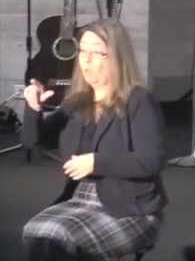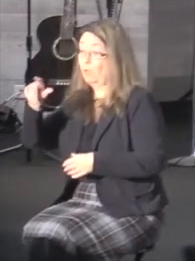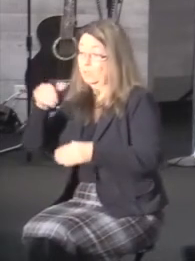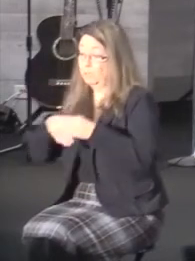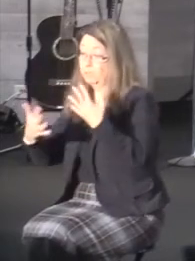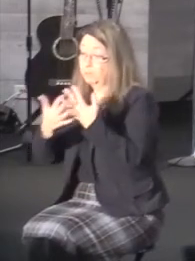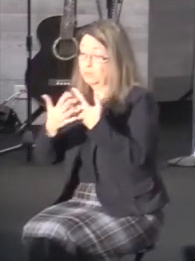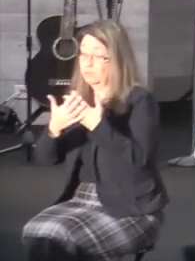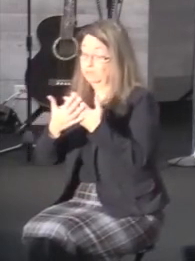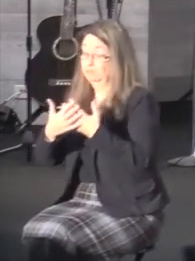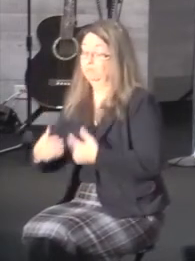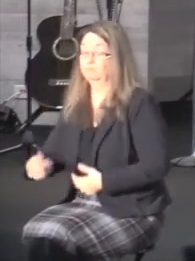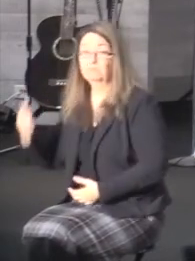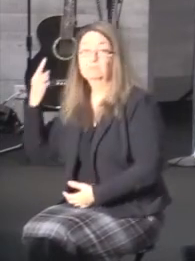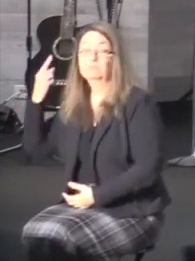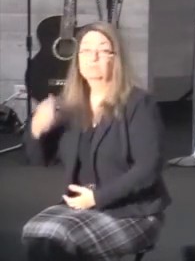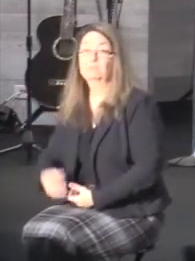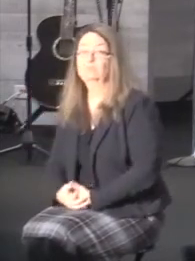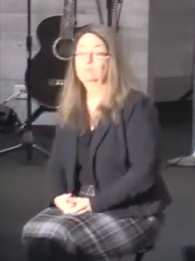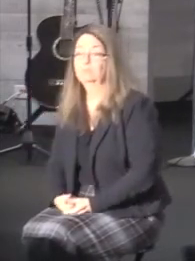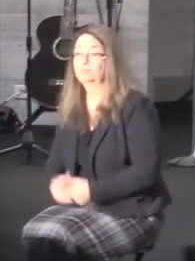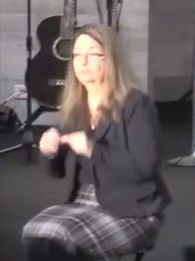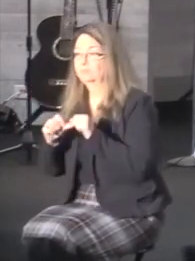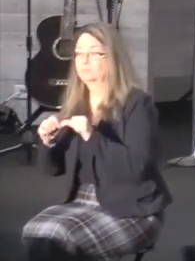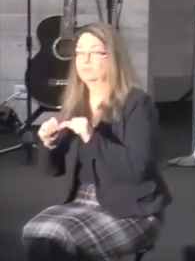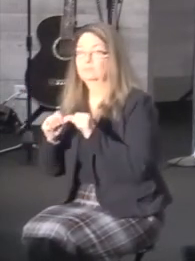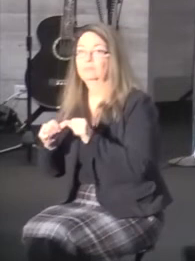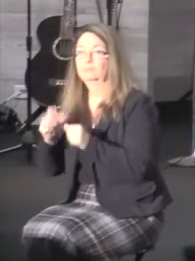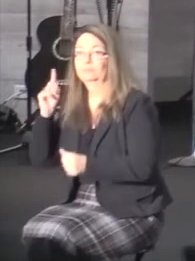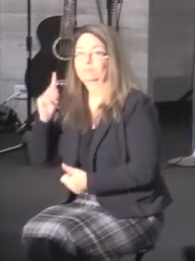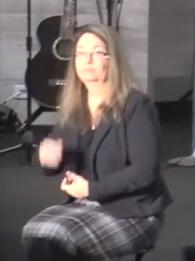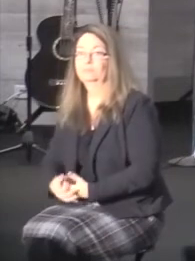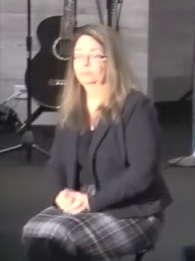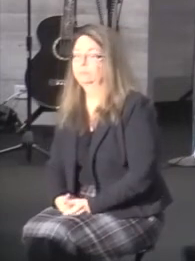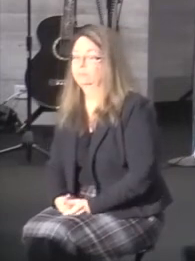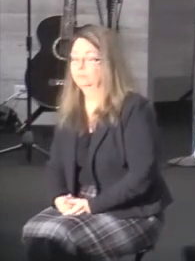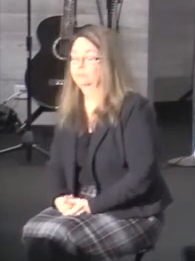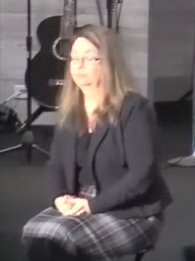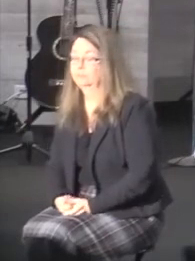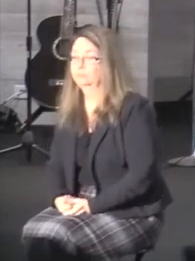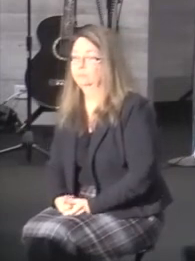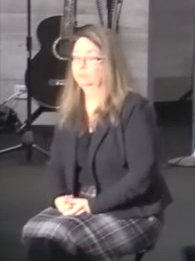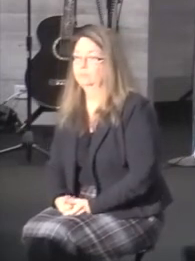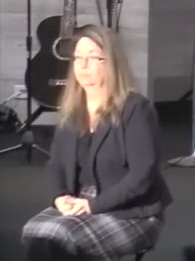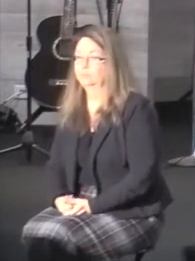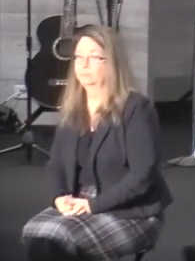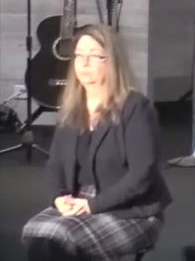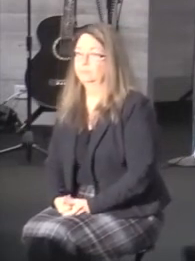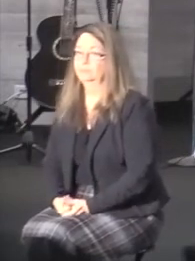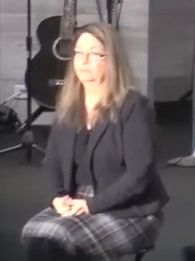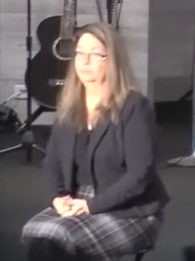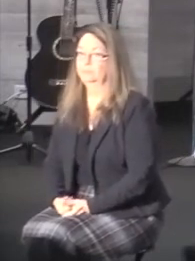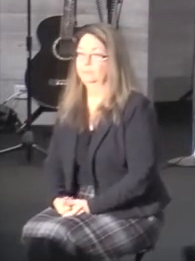magistrates. For God is my witness, how I yearn for you with all the affection of Christ Jesus. That's a big statement. And it is my